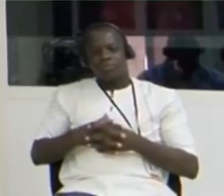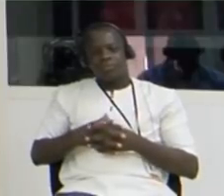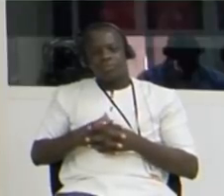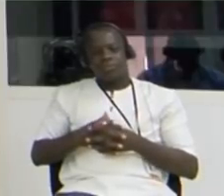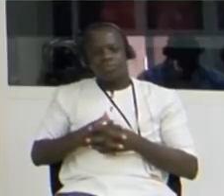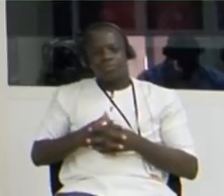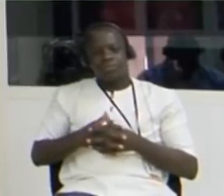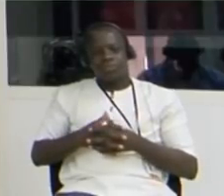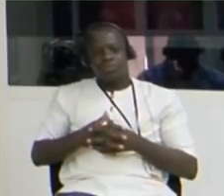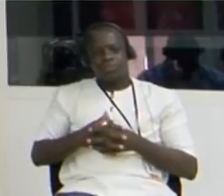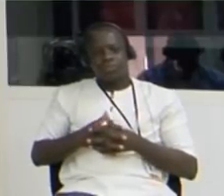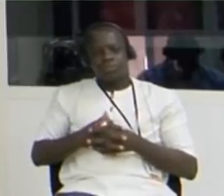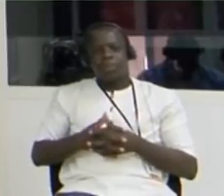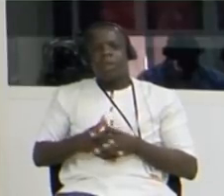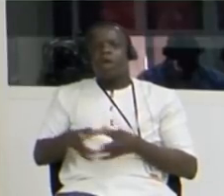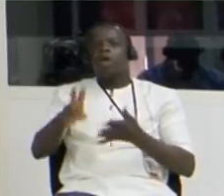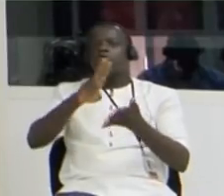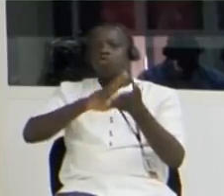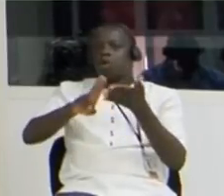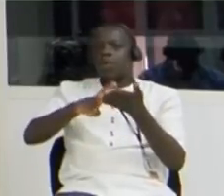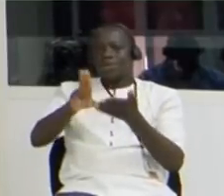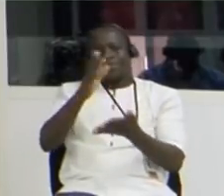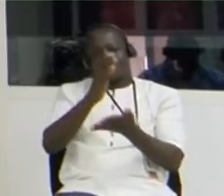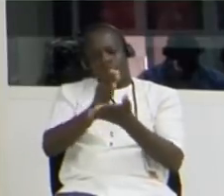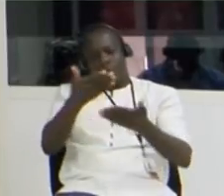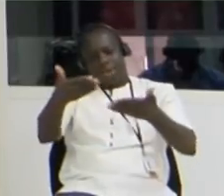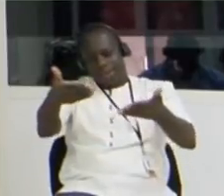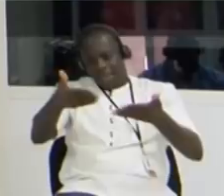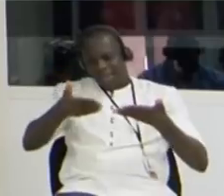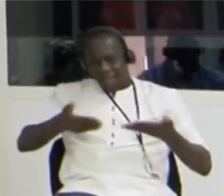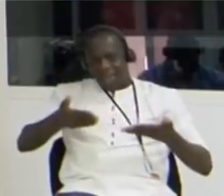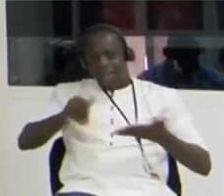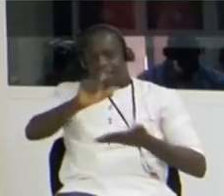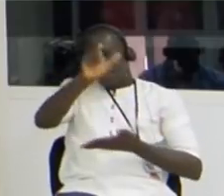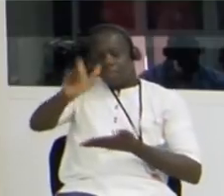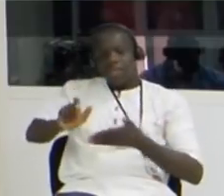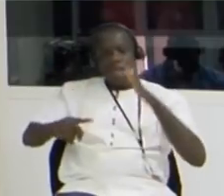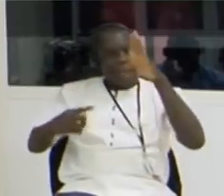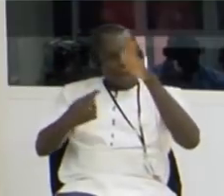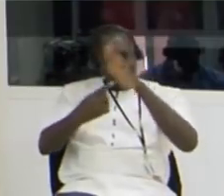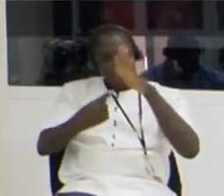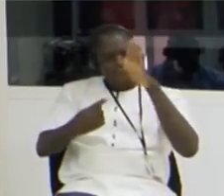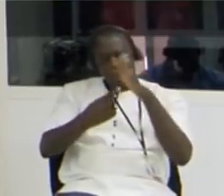the president is the chief patron of the pageant. So when